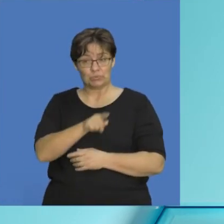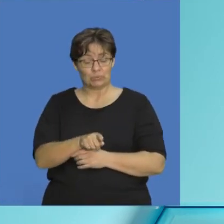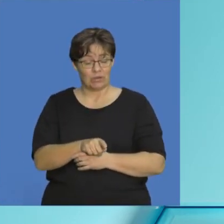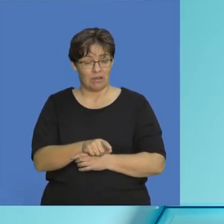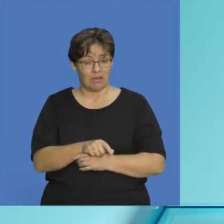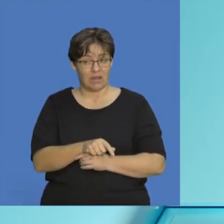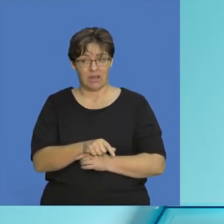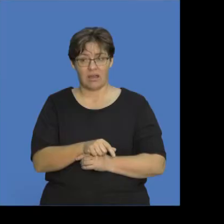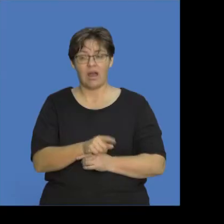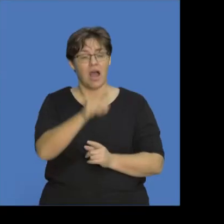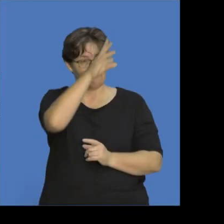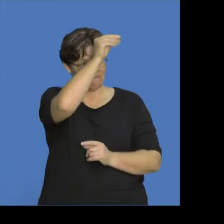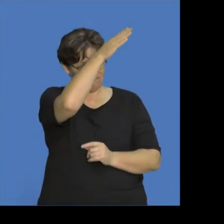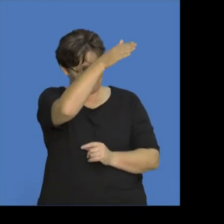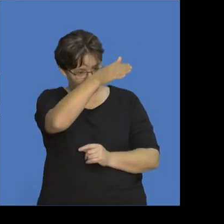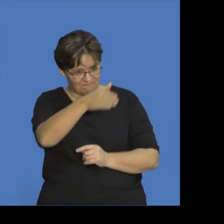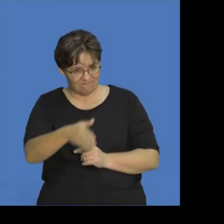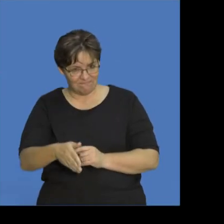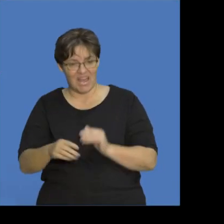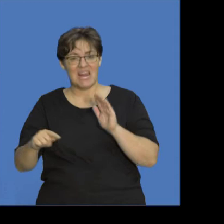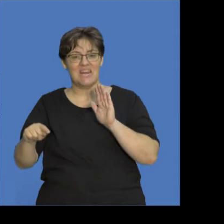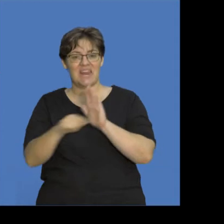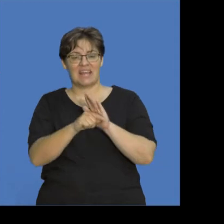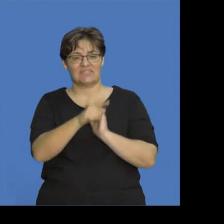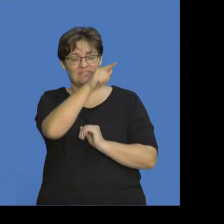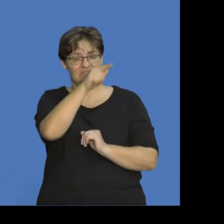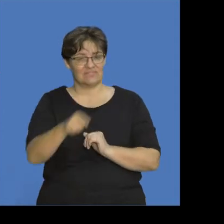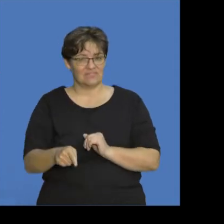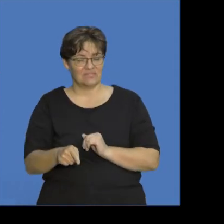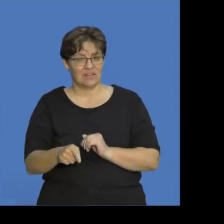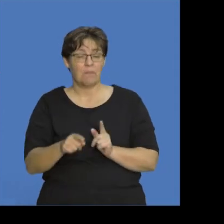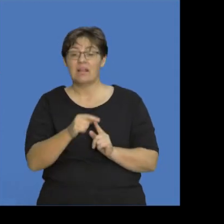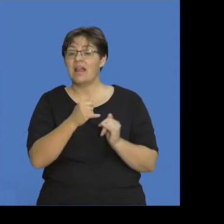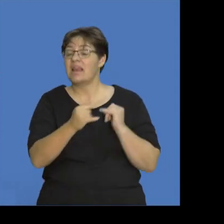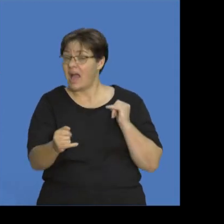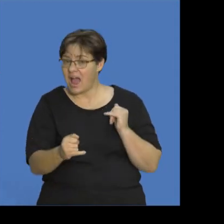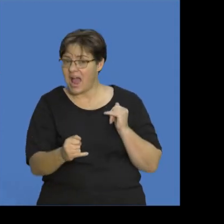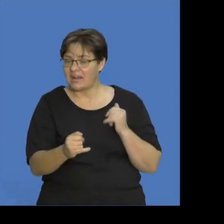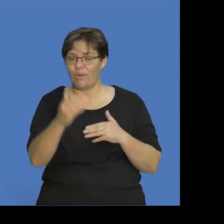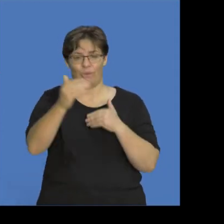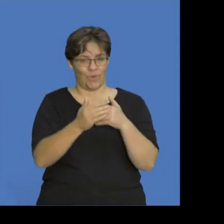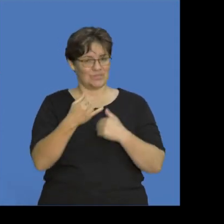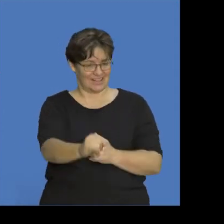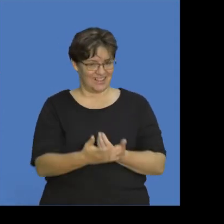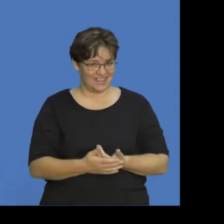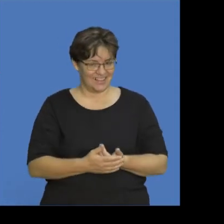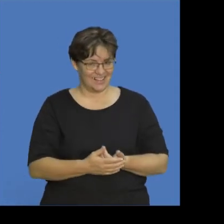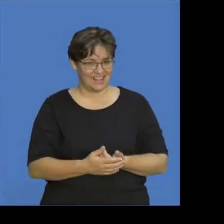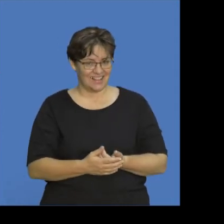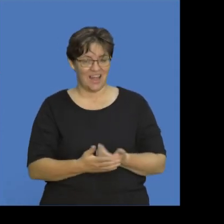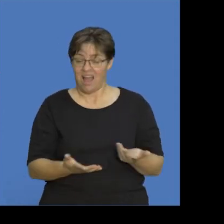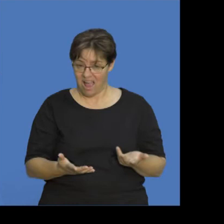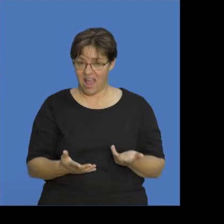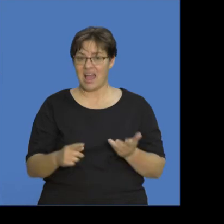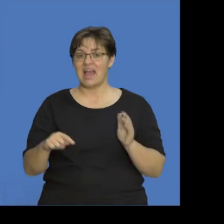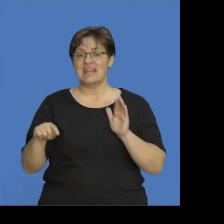look at this, you're getting a negative kind of graph, but the lines still close together. So